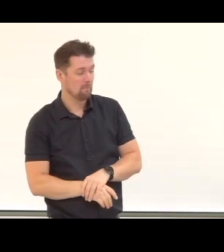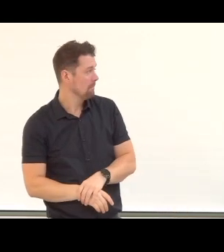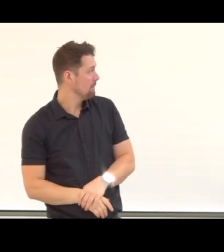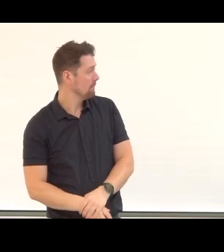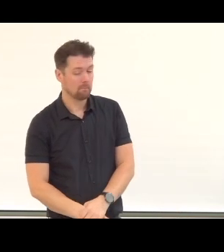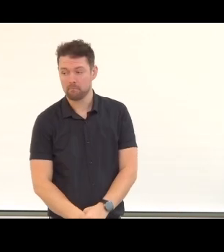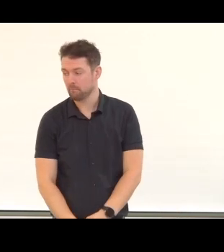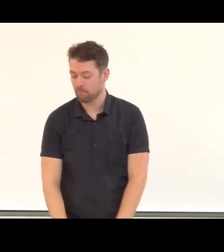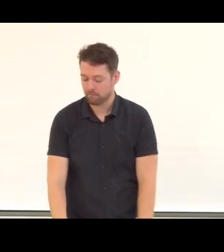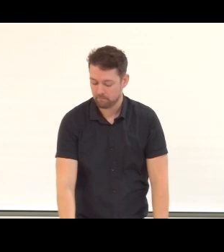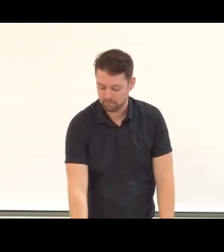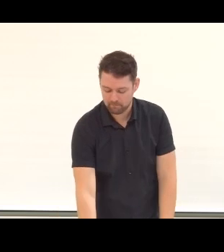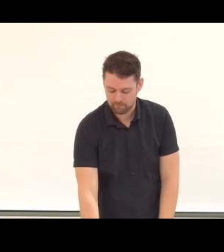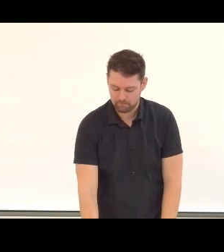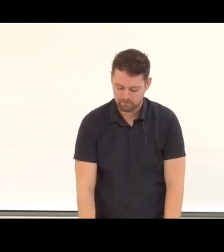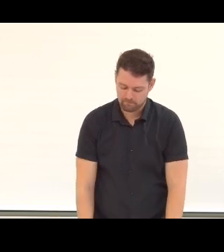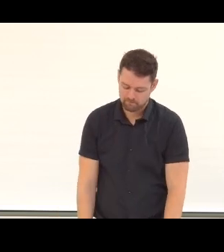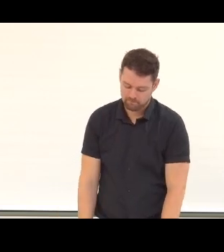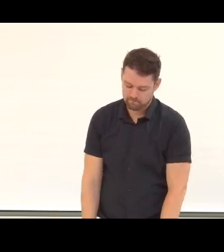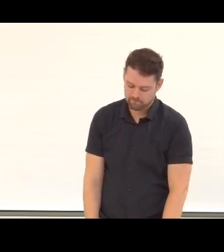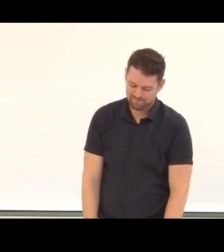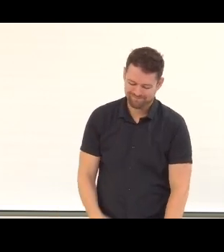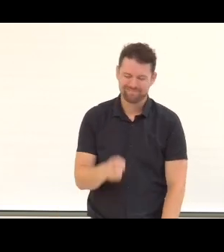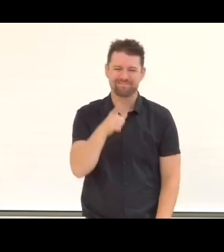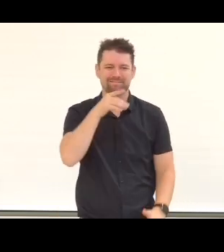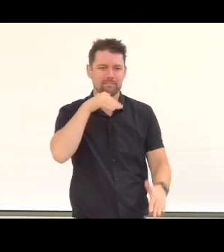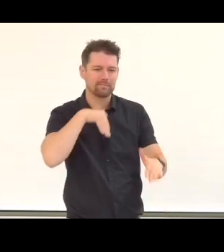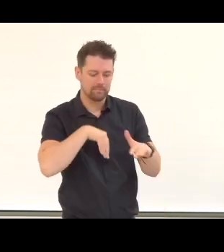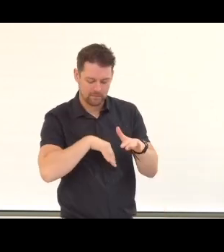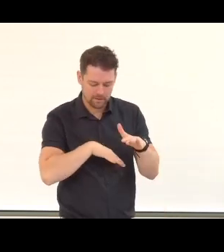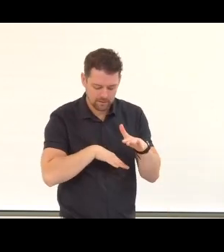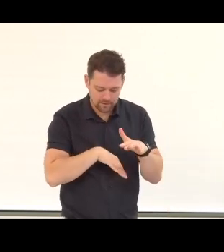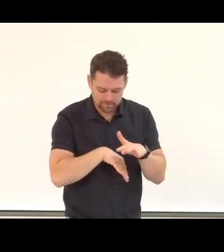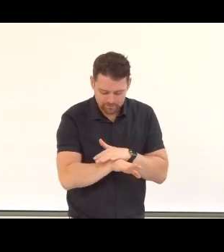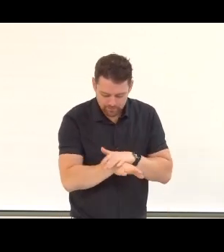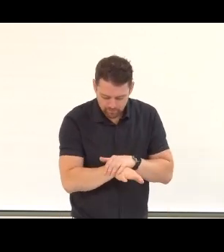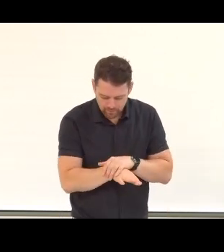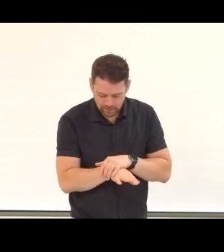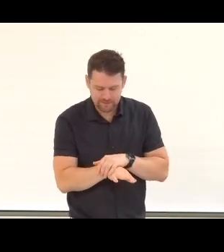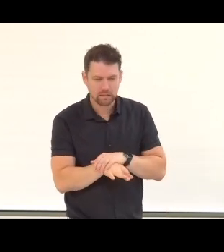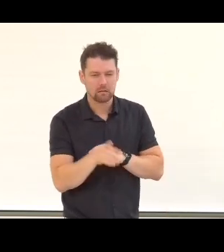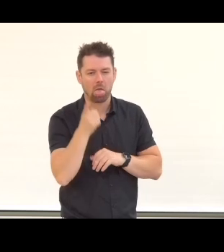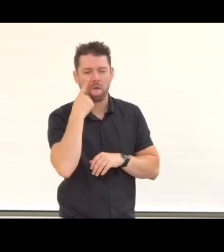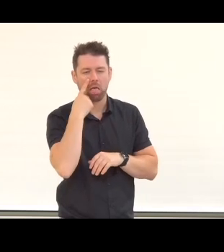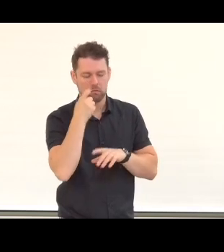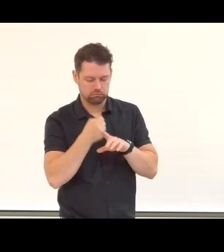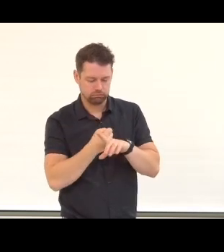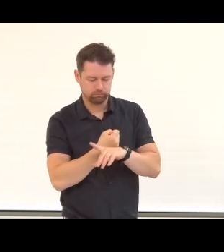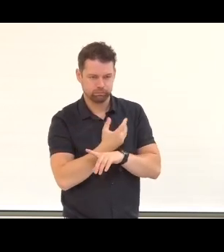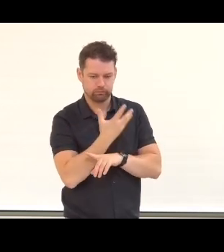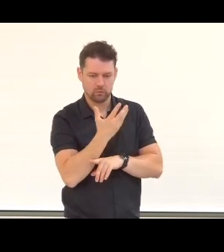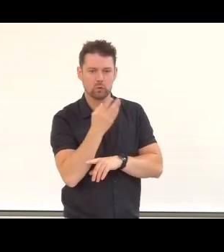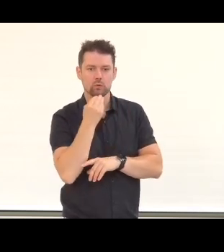Yeah, continue. It's something inside. Yeah, that's the Hort 3 space experiment where they were planting with a